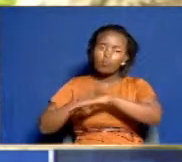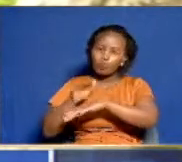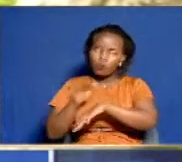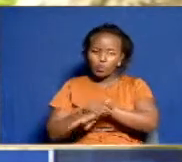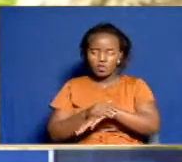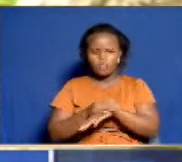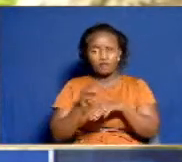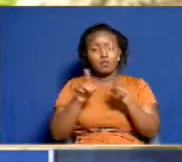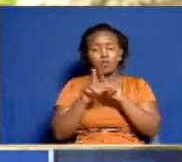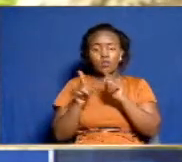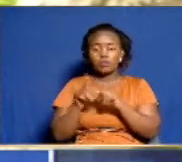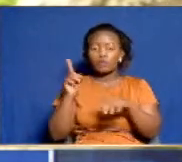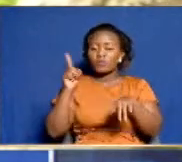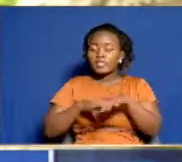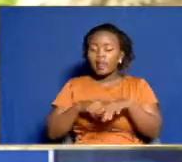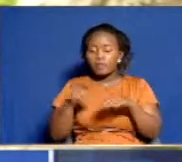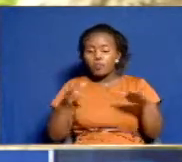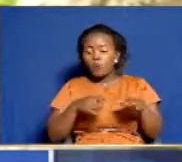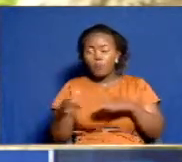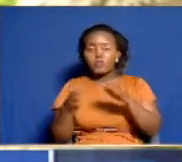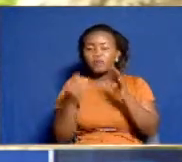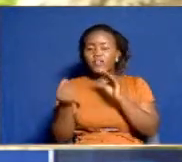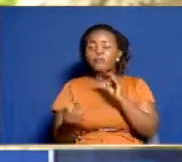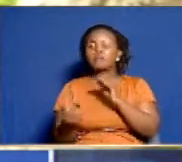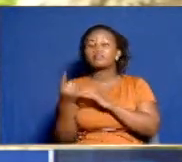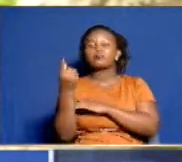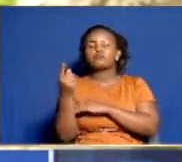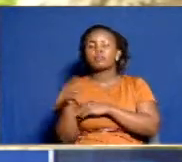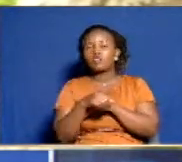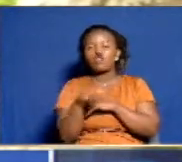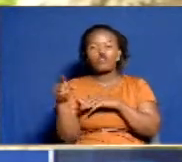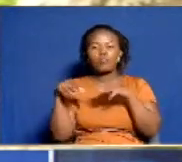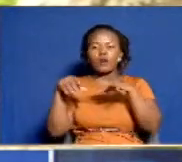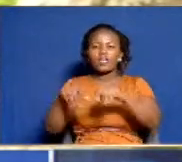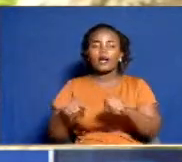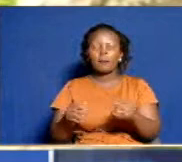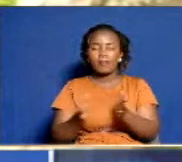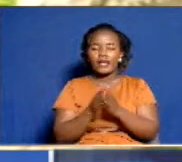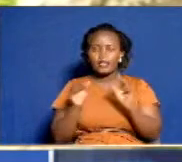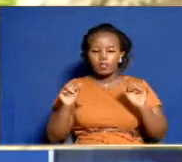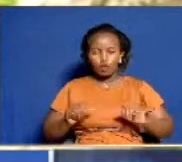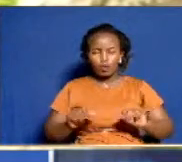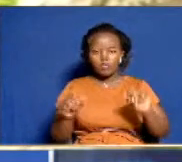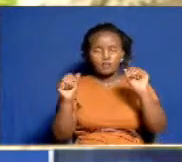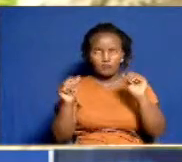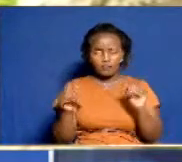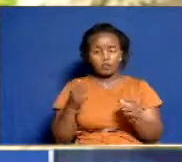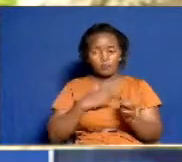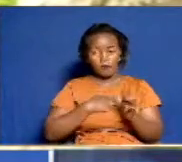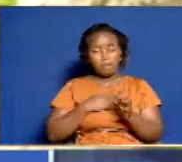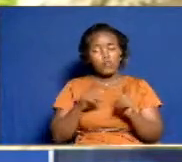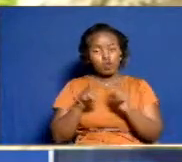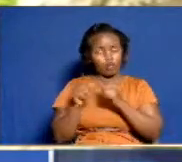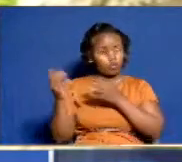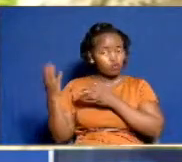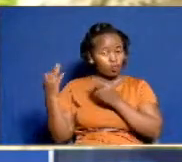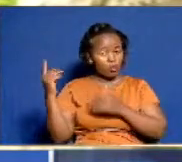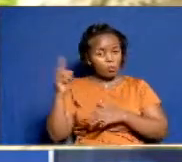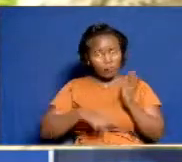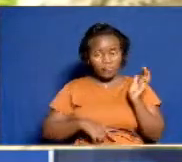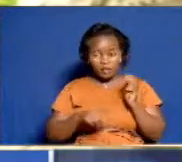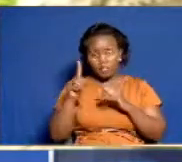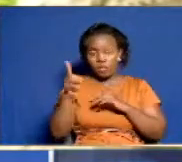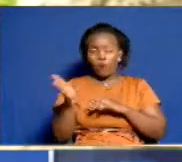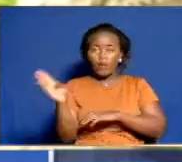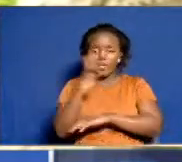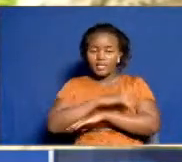time. When your chance came, you get it. So I pray also one day they will get the